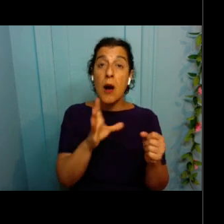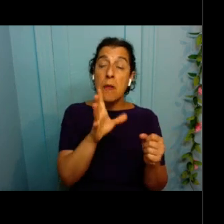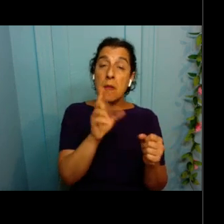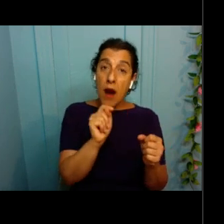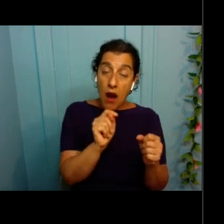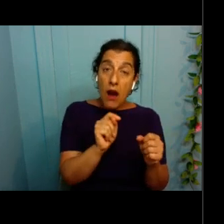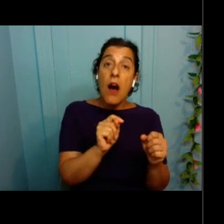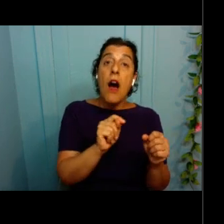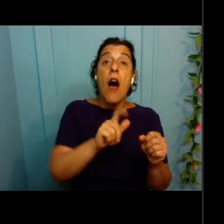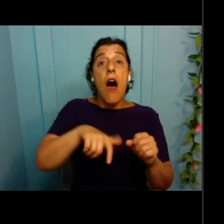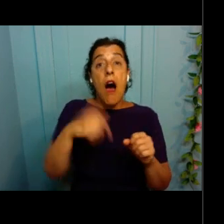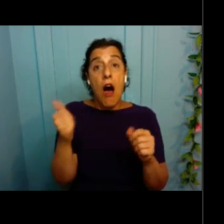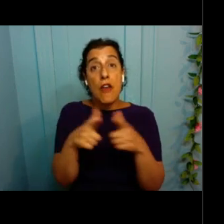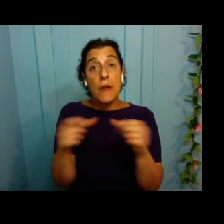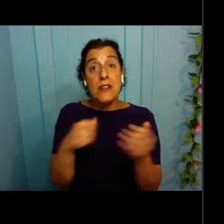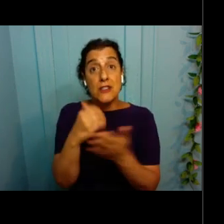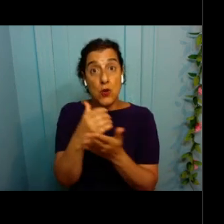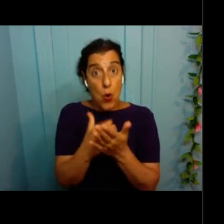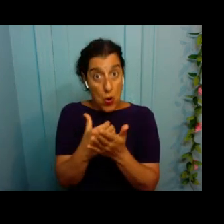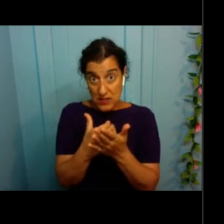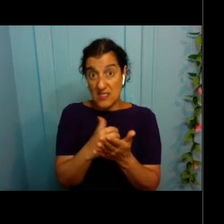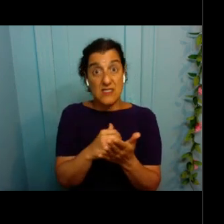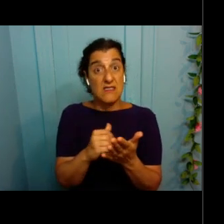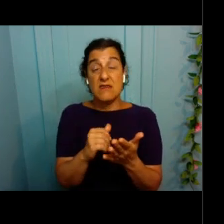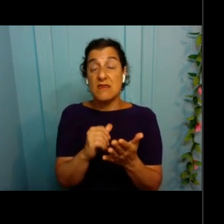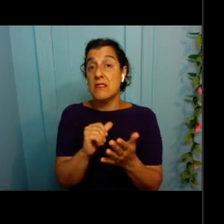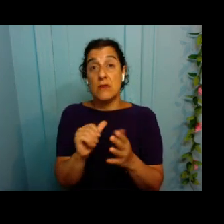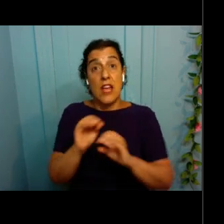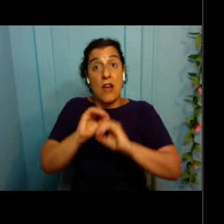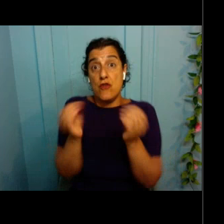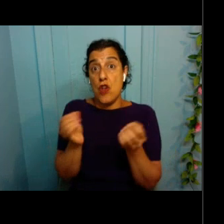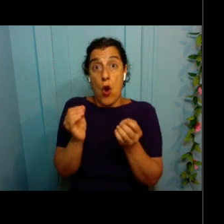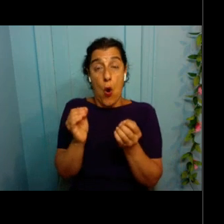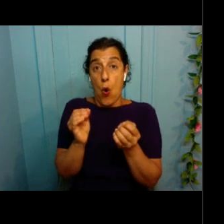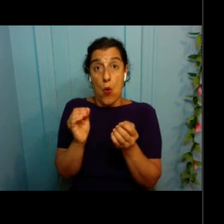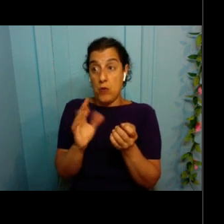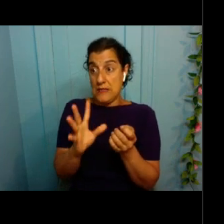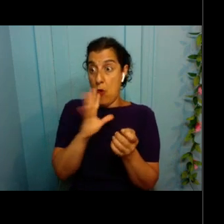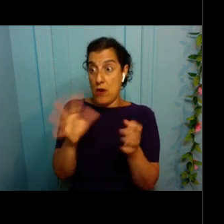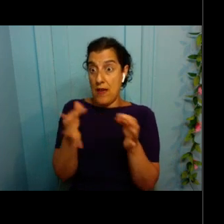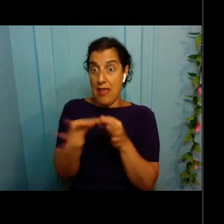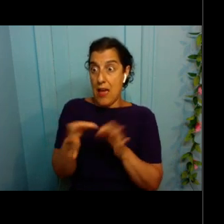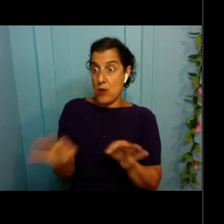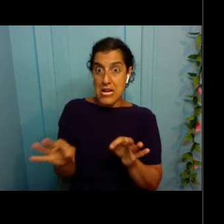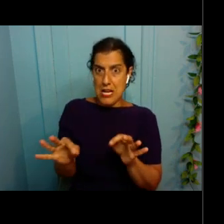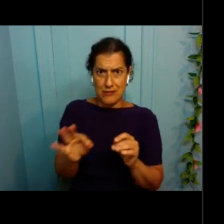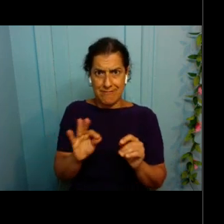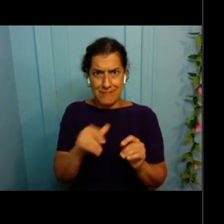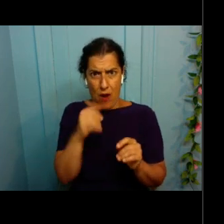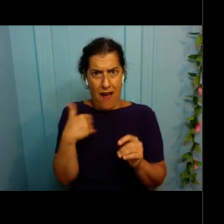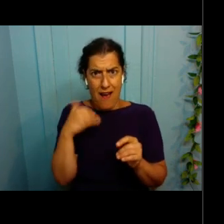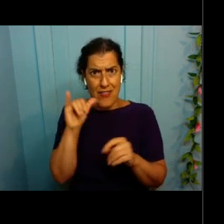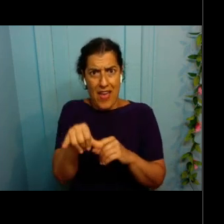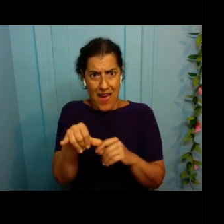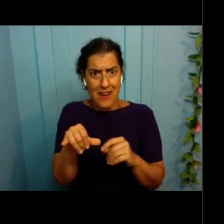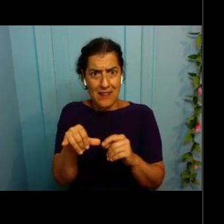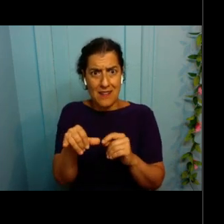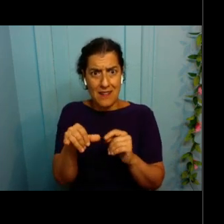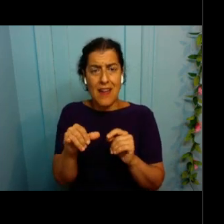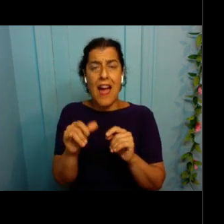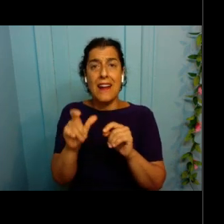linguistics courses with no significant discussion of spoken languages are rare. And when they do exist, they're overtly